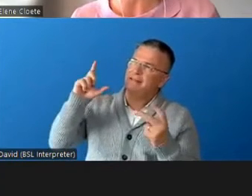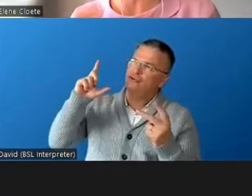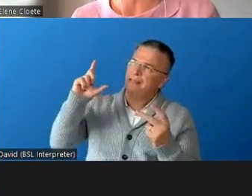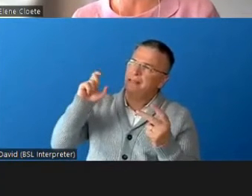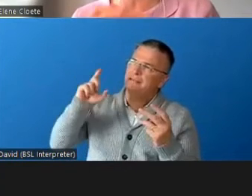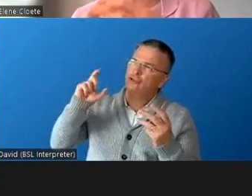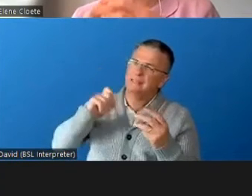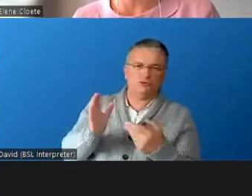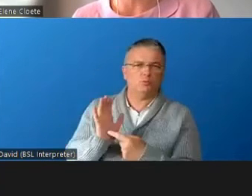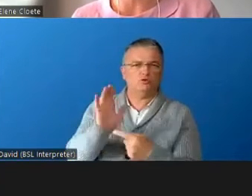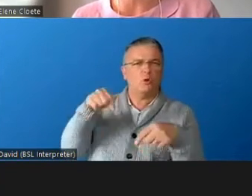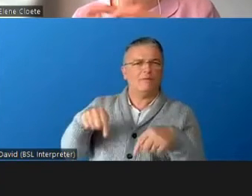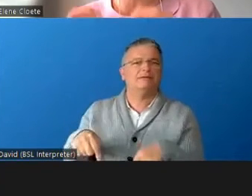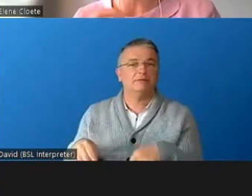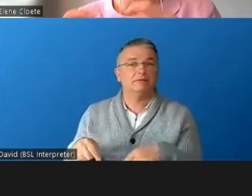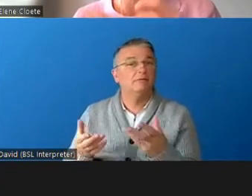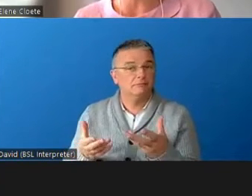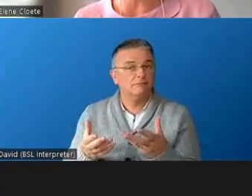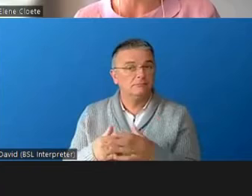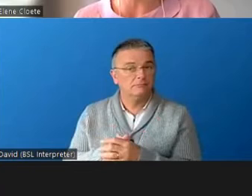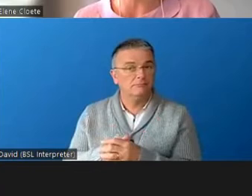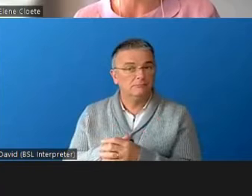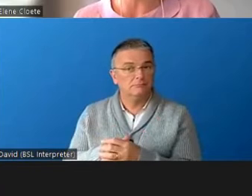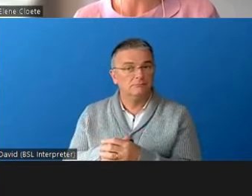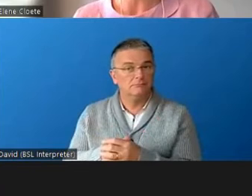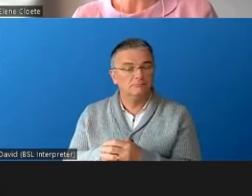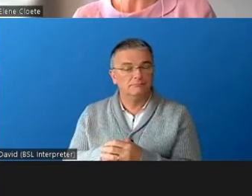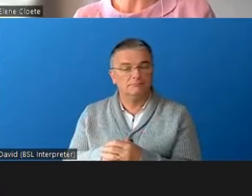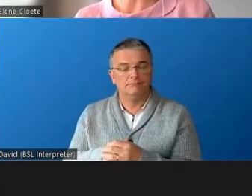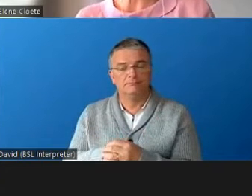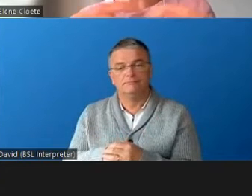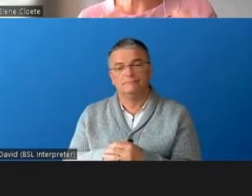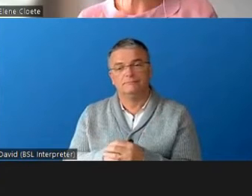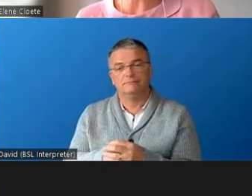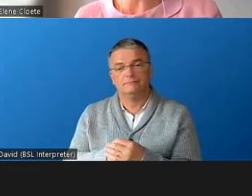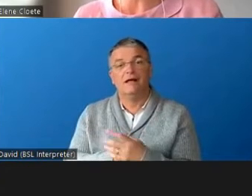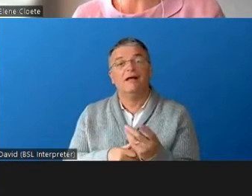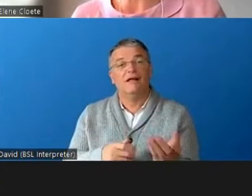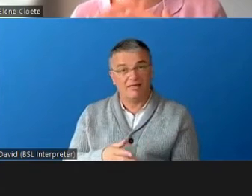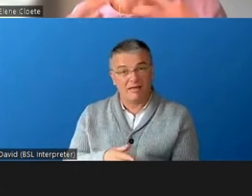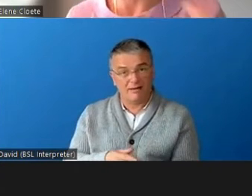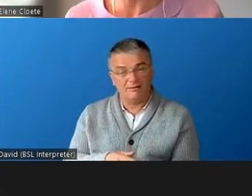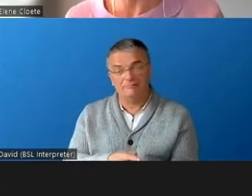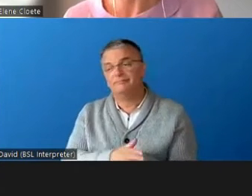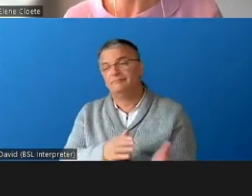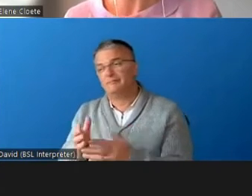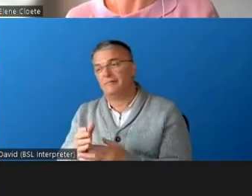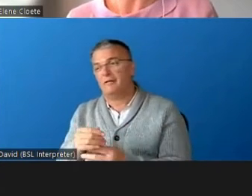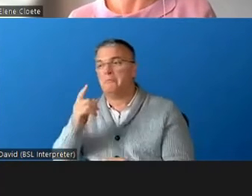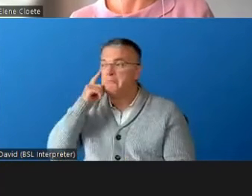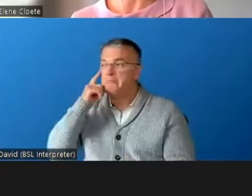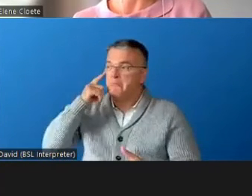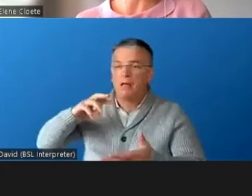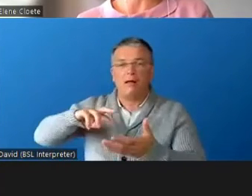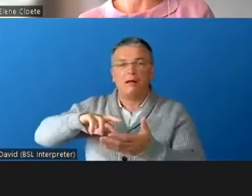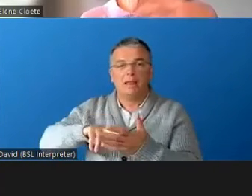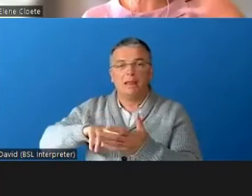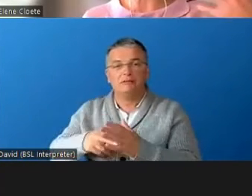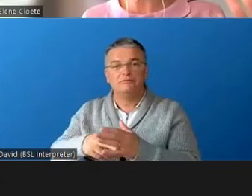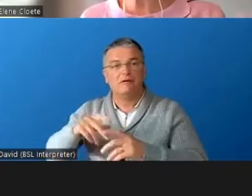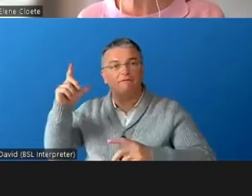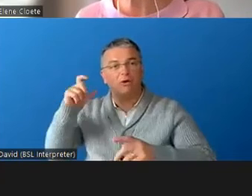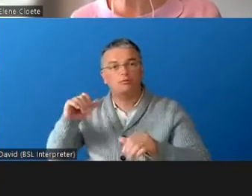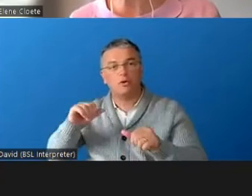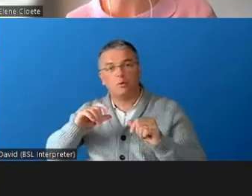could illustrate the answers that they have been brainstorming. Then they planned on a photo shoot. They planned on who